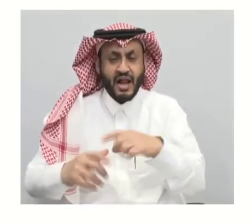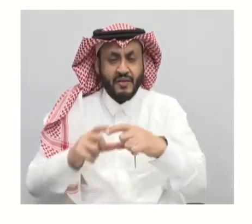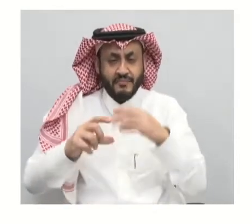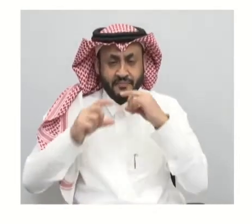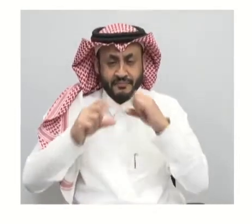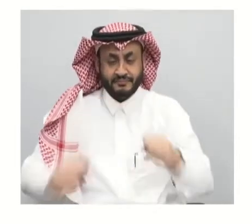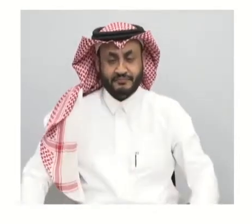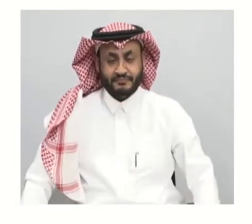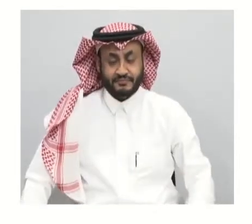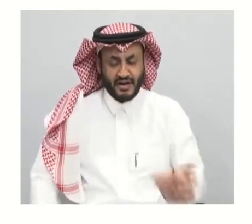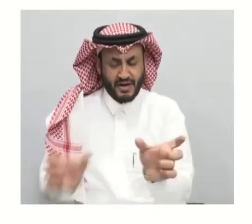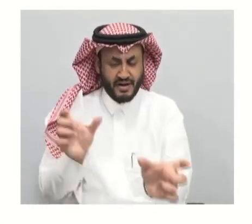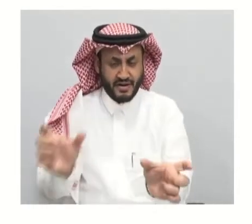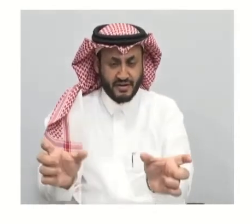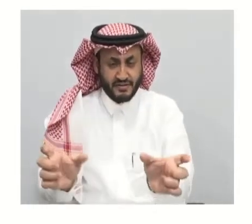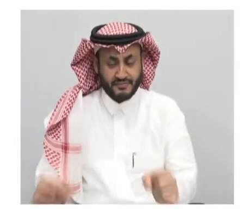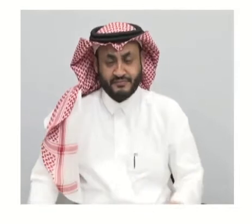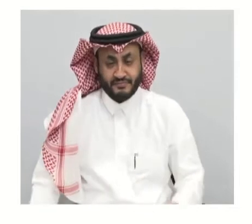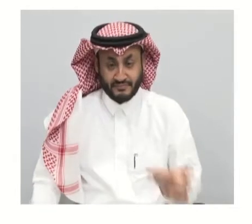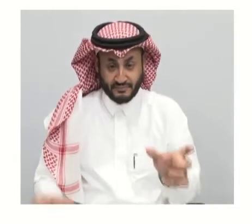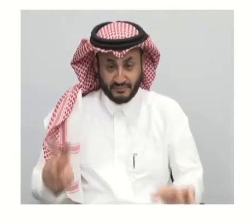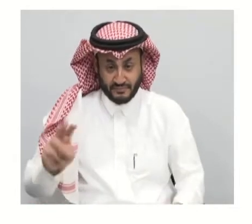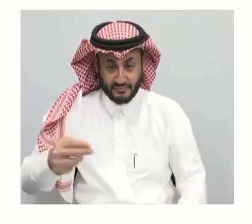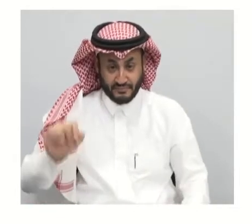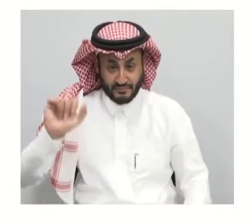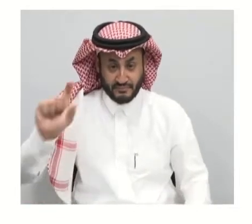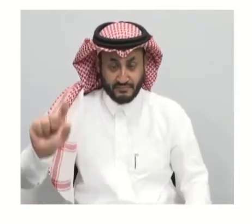he made a cake. He was